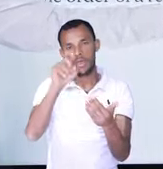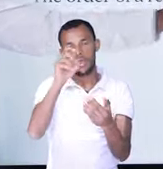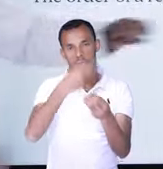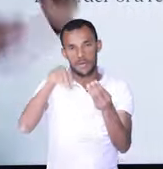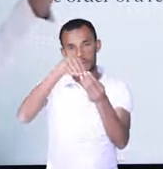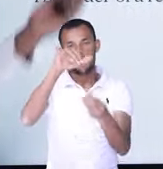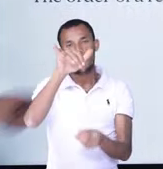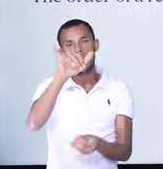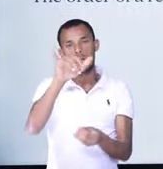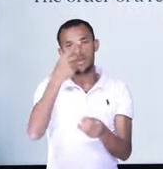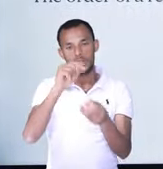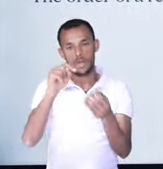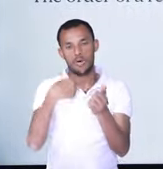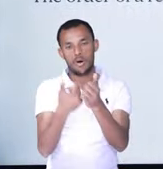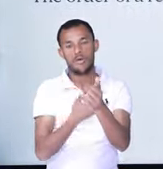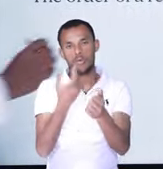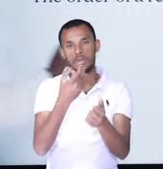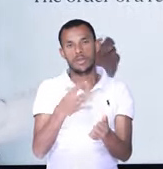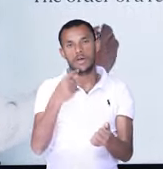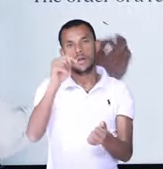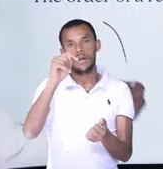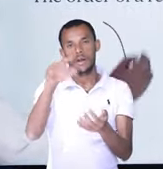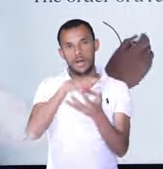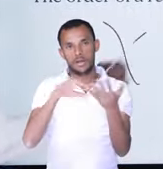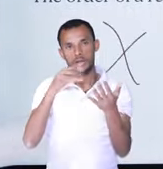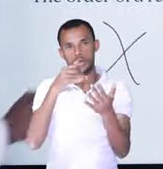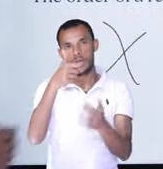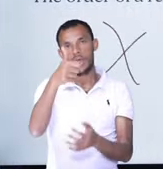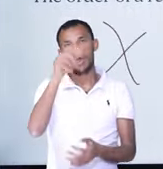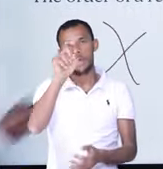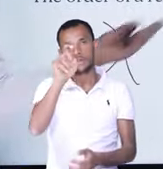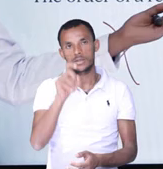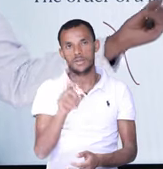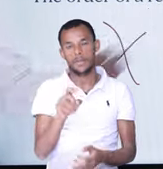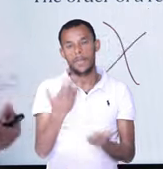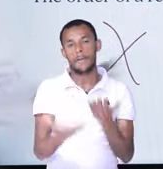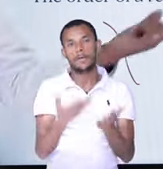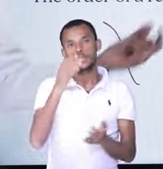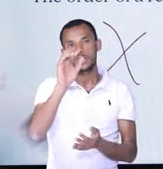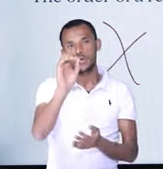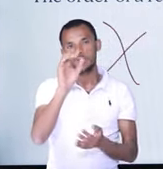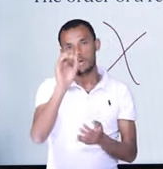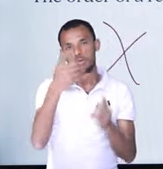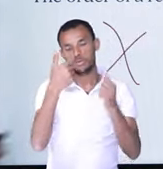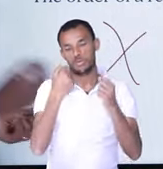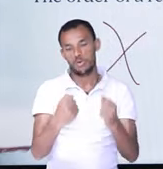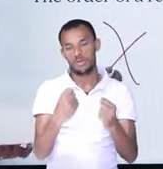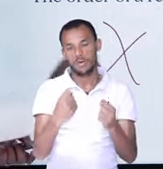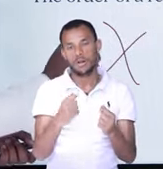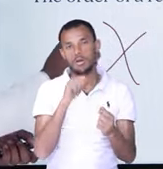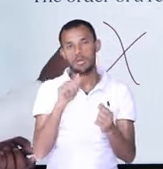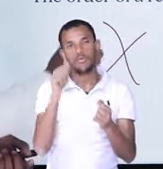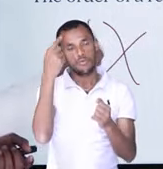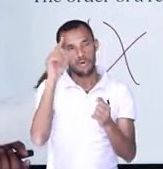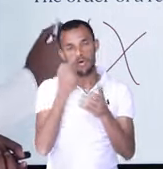X plus Y, the order of the reaction. The order of the reaction, or simply X, may be 0. 0 is possible. Not only